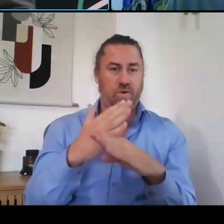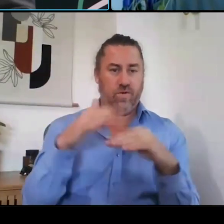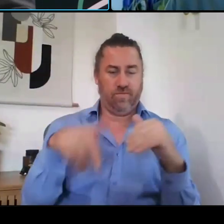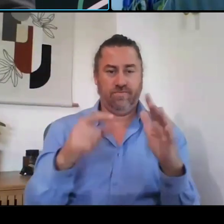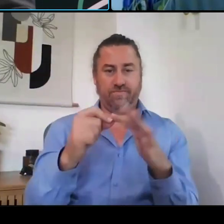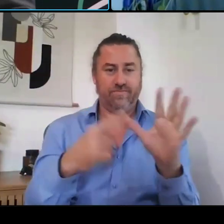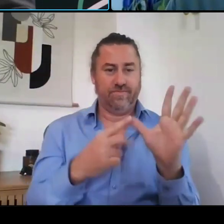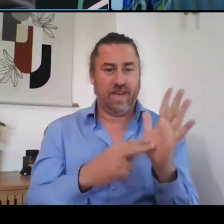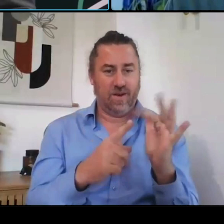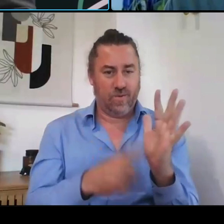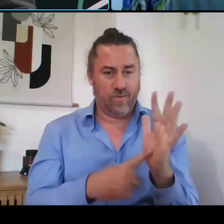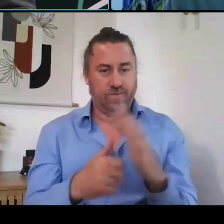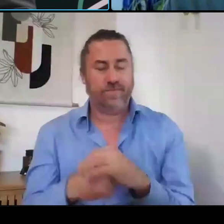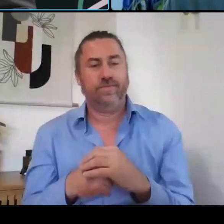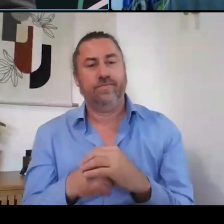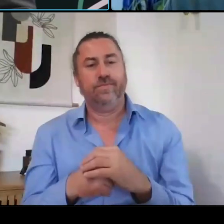panel.